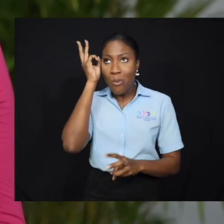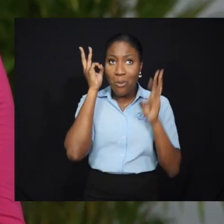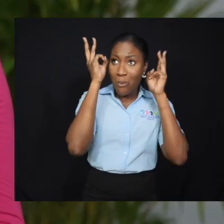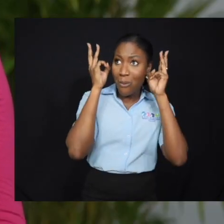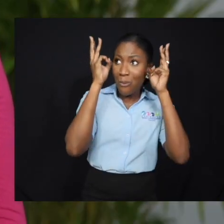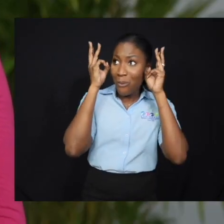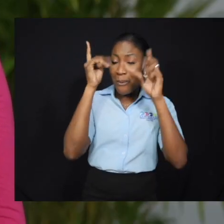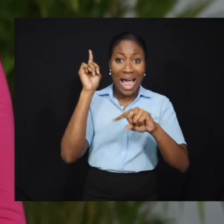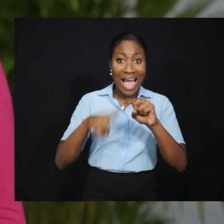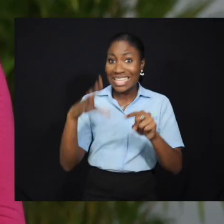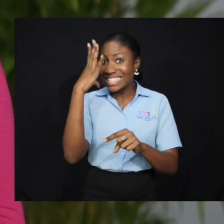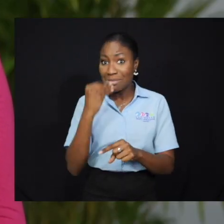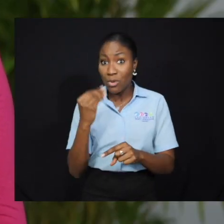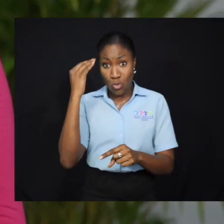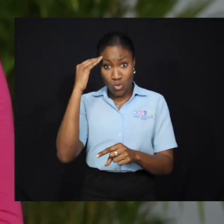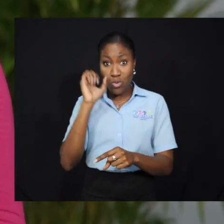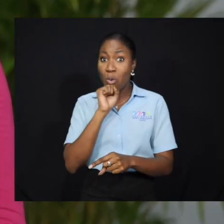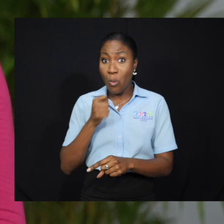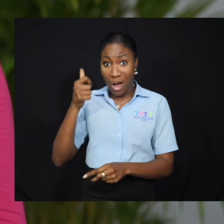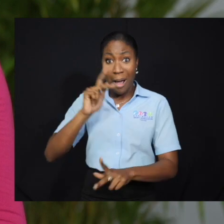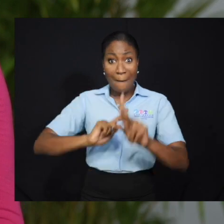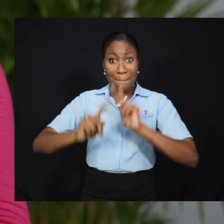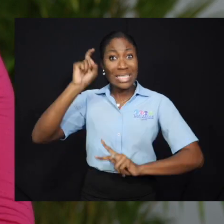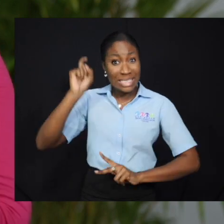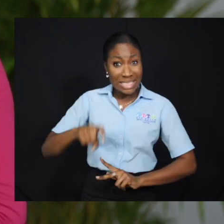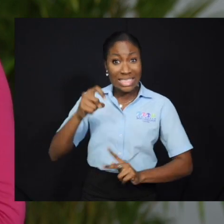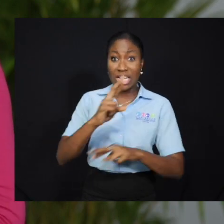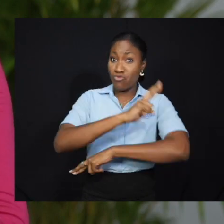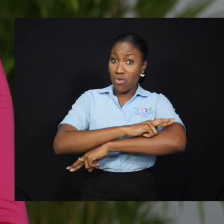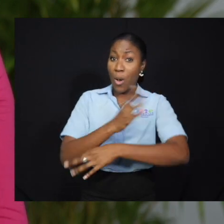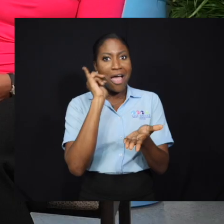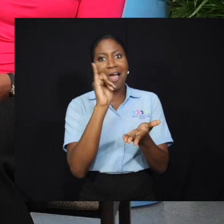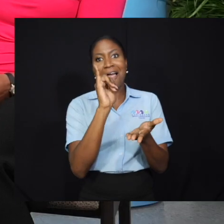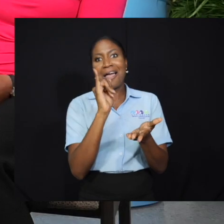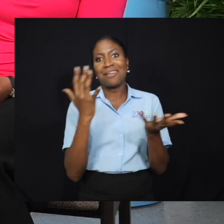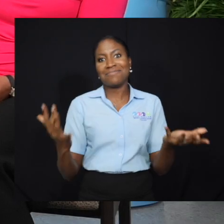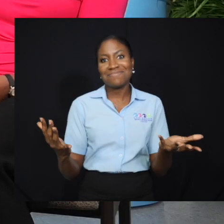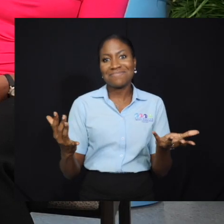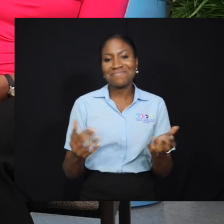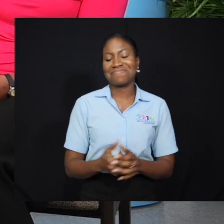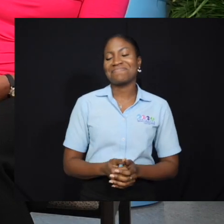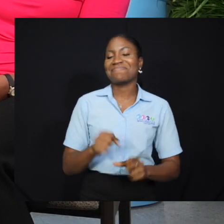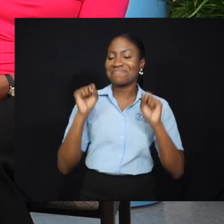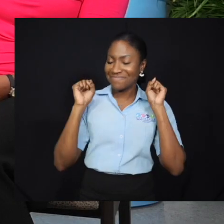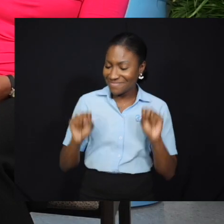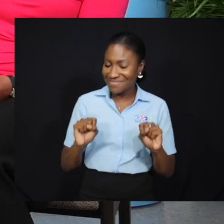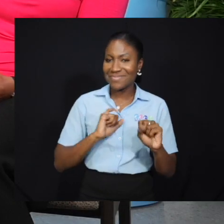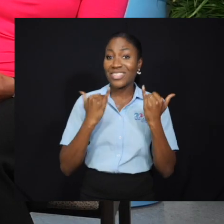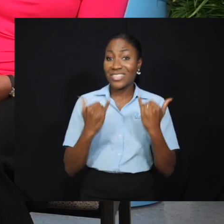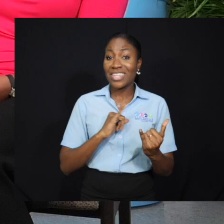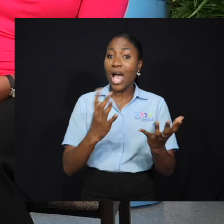is paramount, tantamount to an older person, especially those in the oldest group. Absolutely. I want to